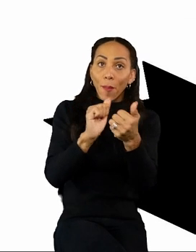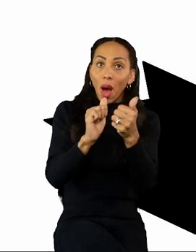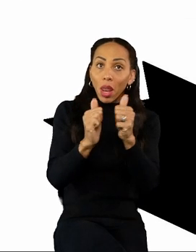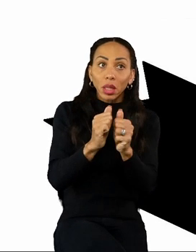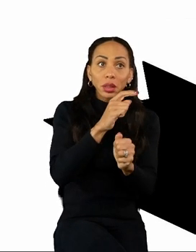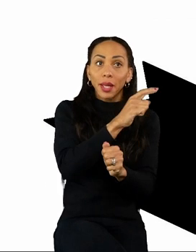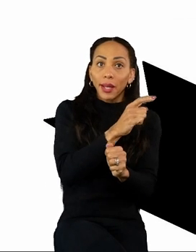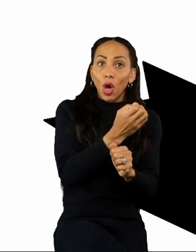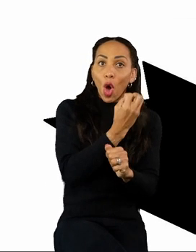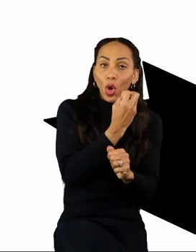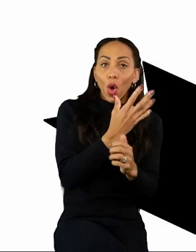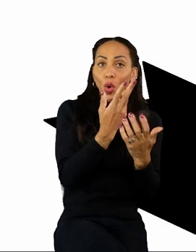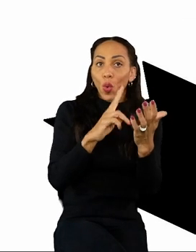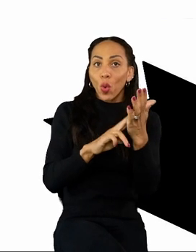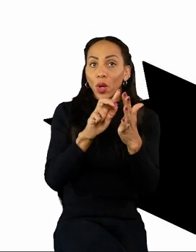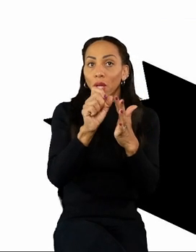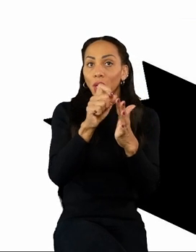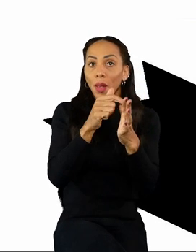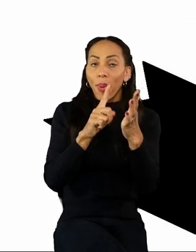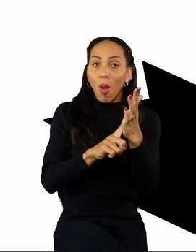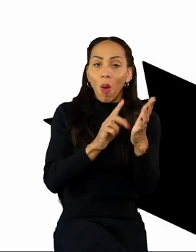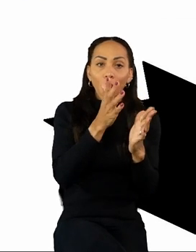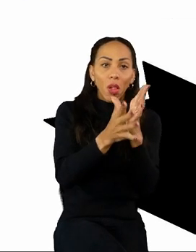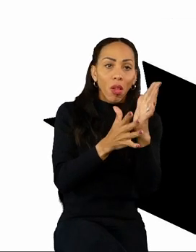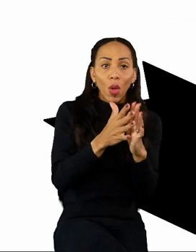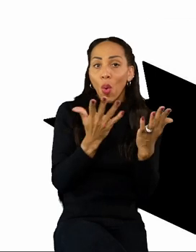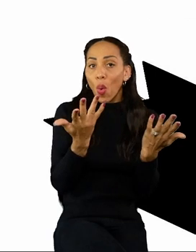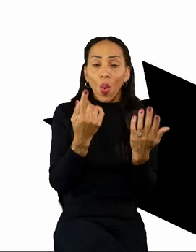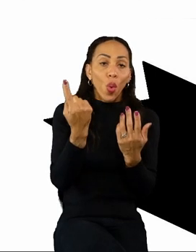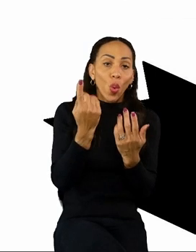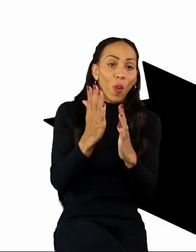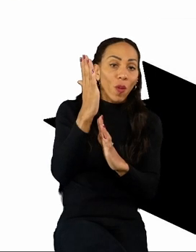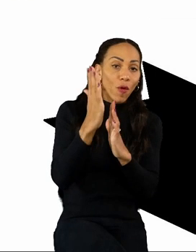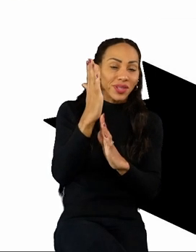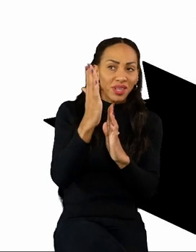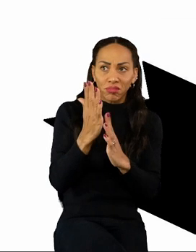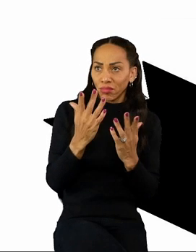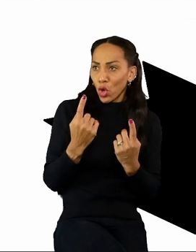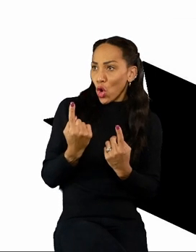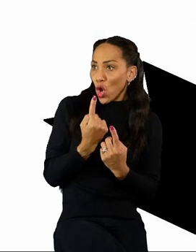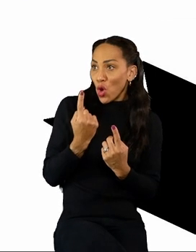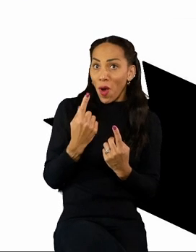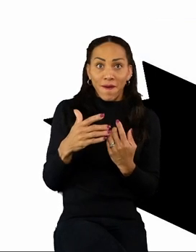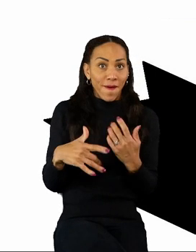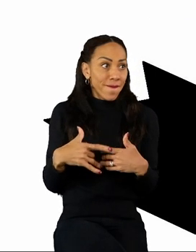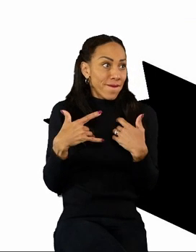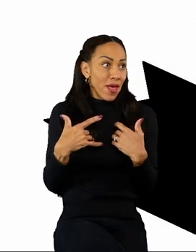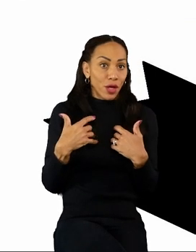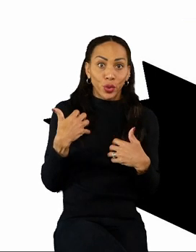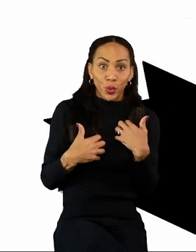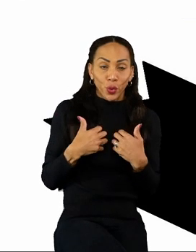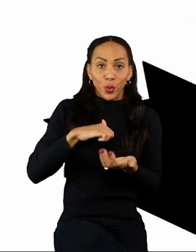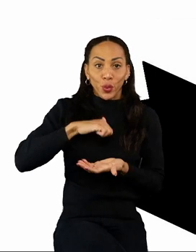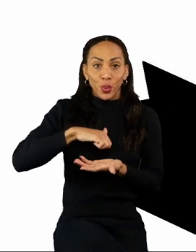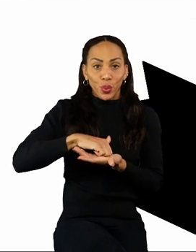would it be your partners in Hong Kong or in Nepal, or how would you, is there anyone that would like to volunteer themselves? I think